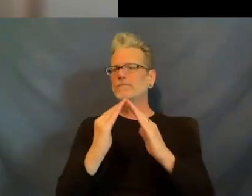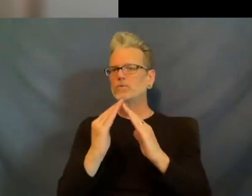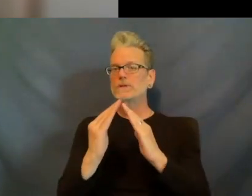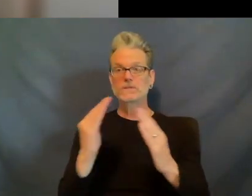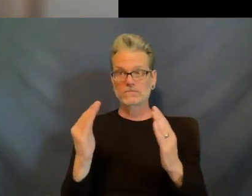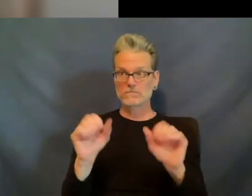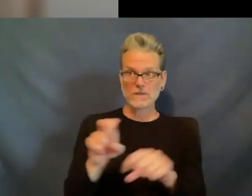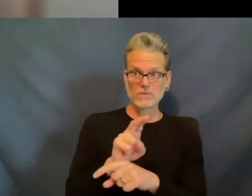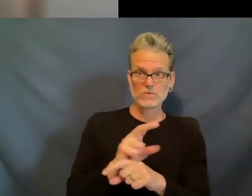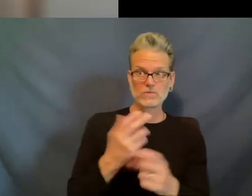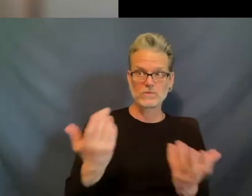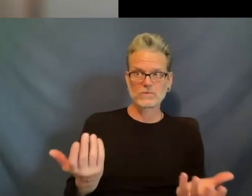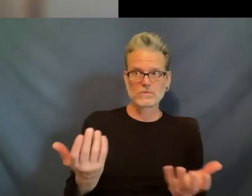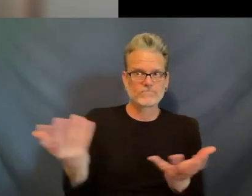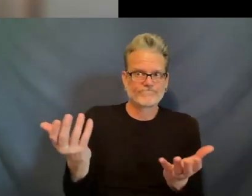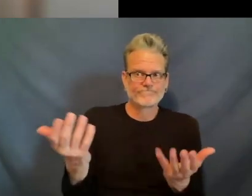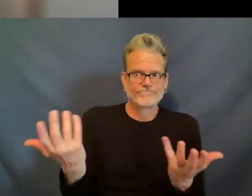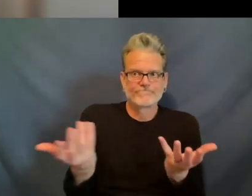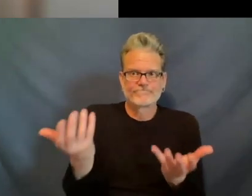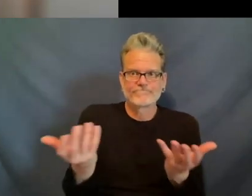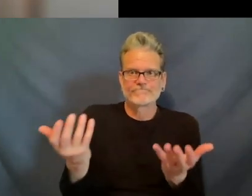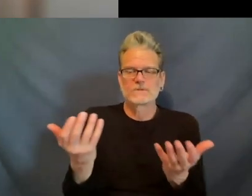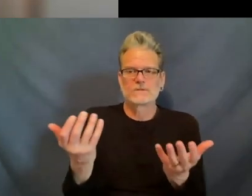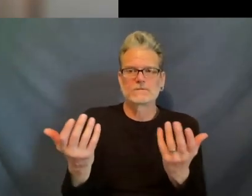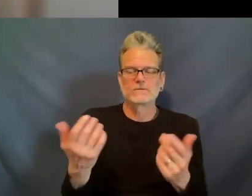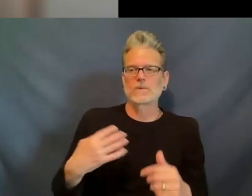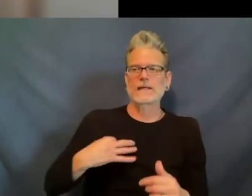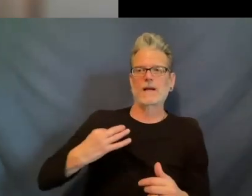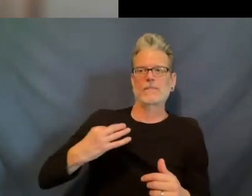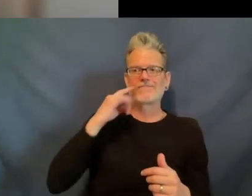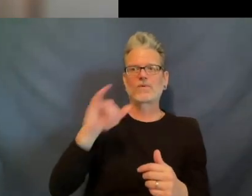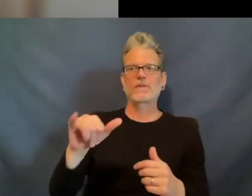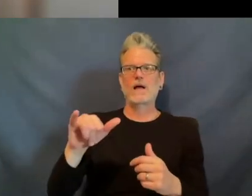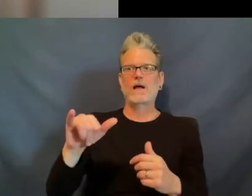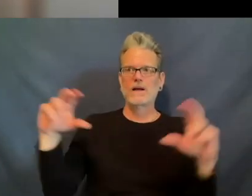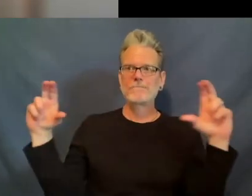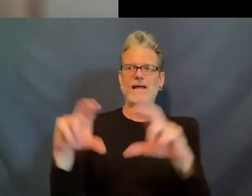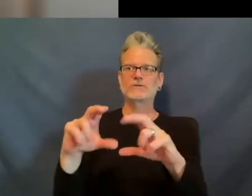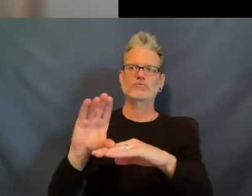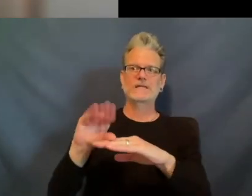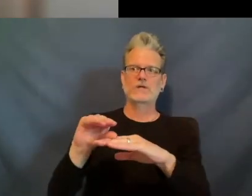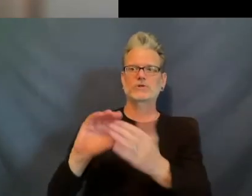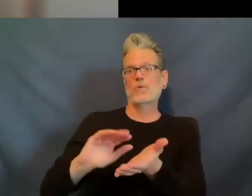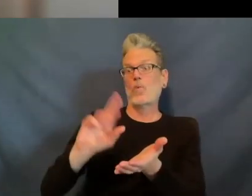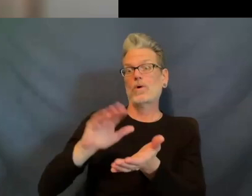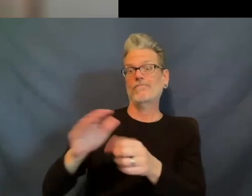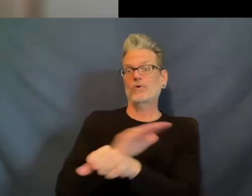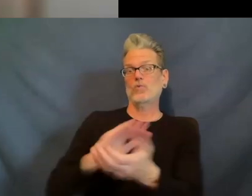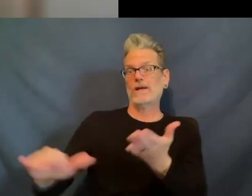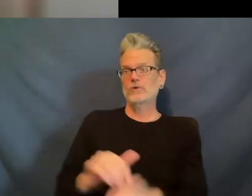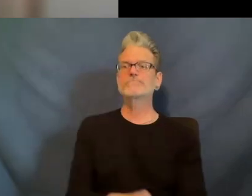used to be applying for that match reduction waiver. Or a match